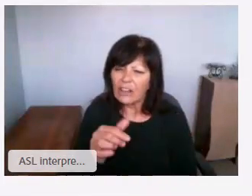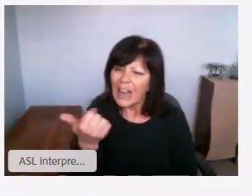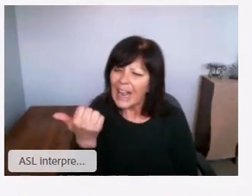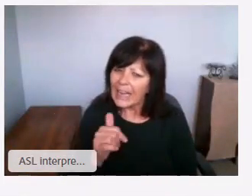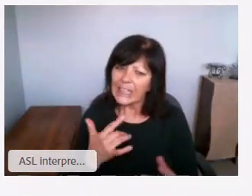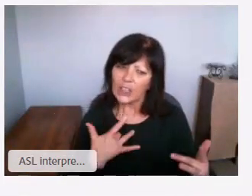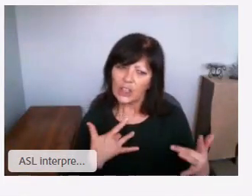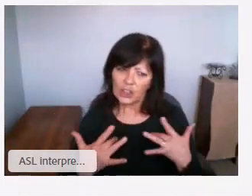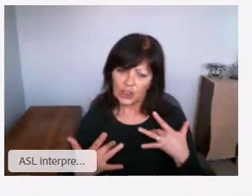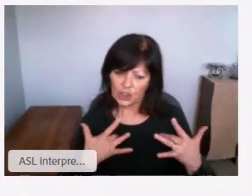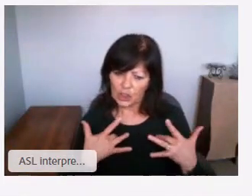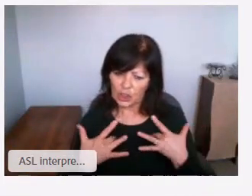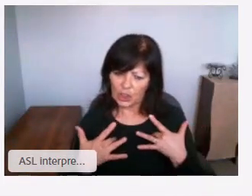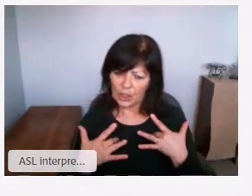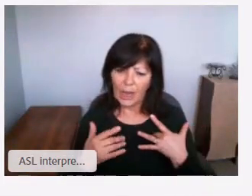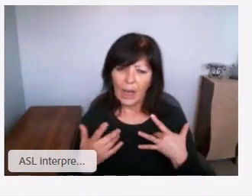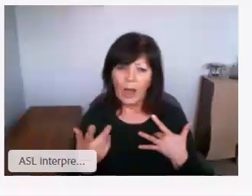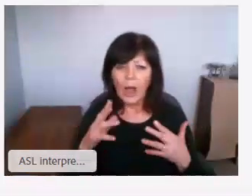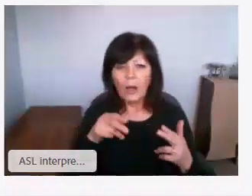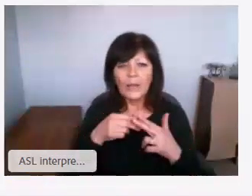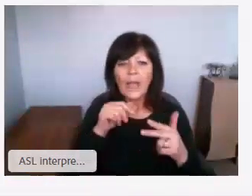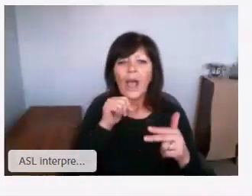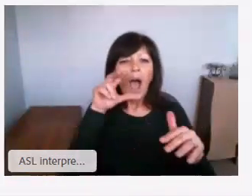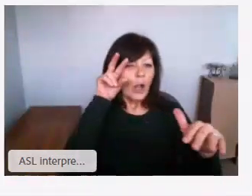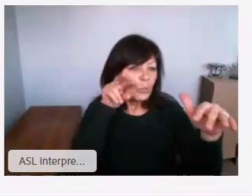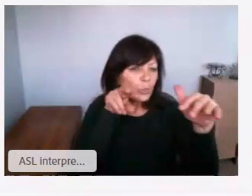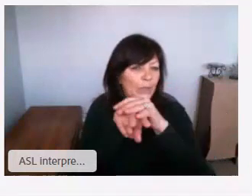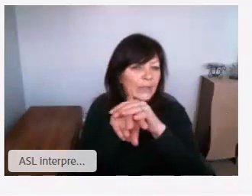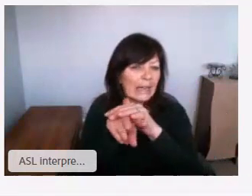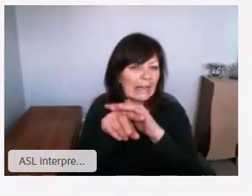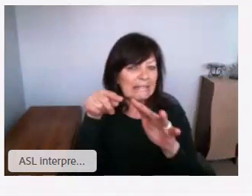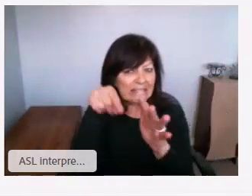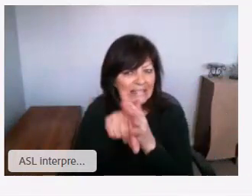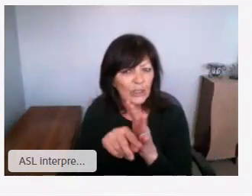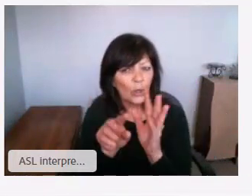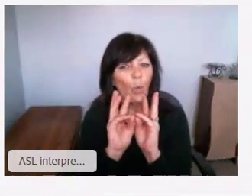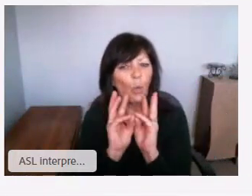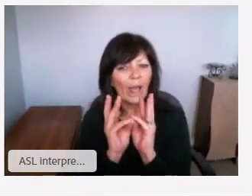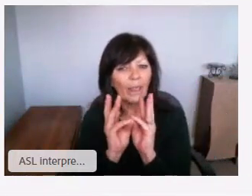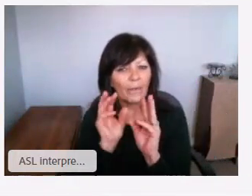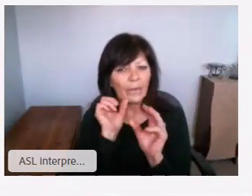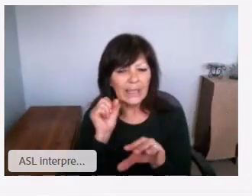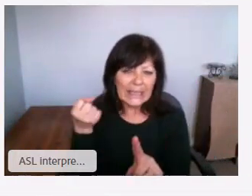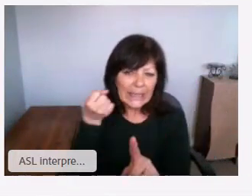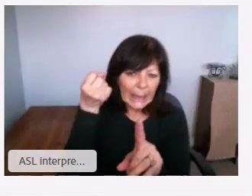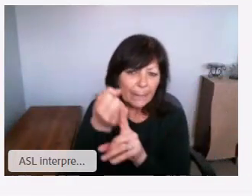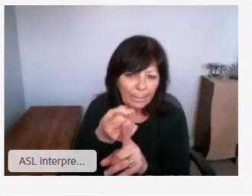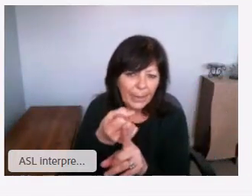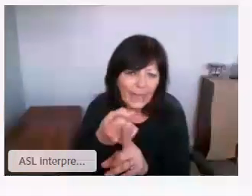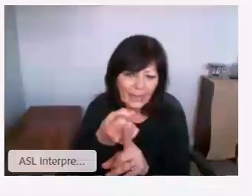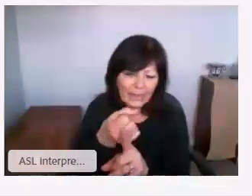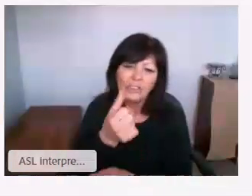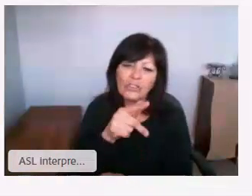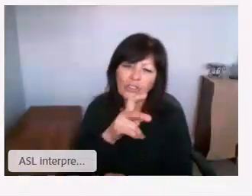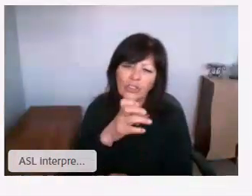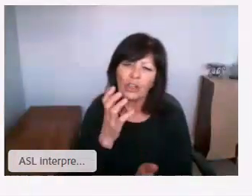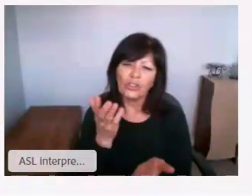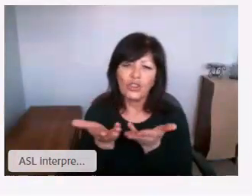concern that the unpredictable and intense weather may impact the community shuttle services?